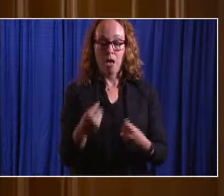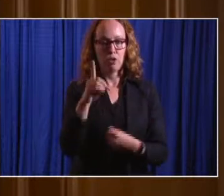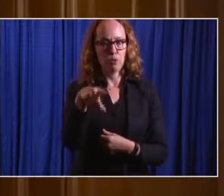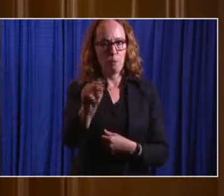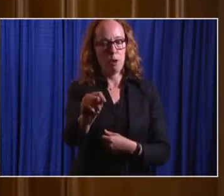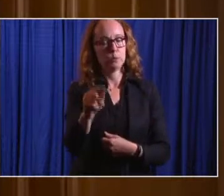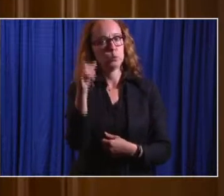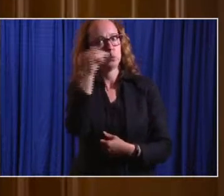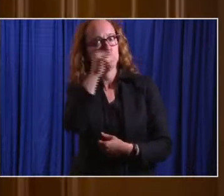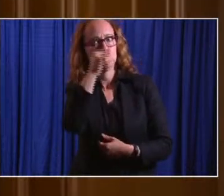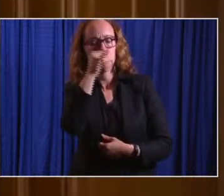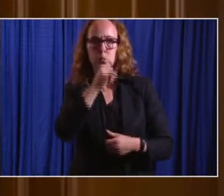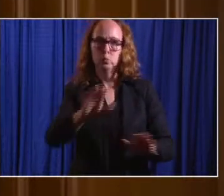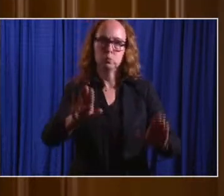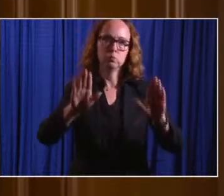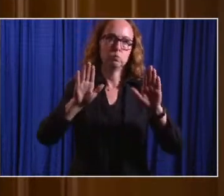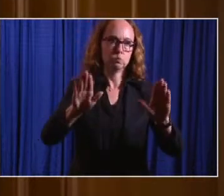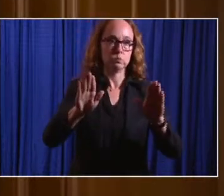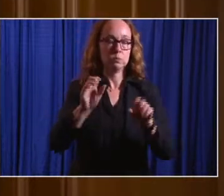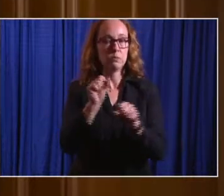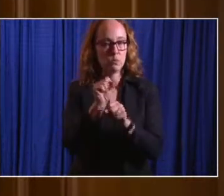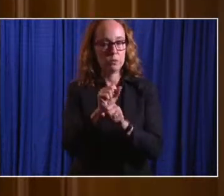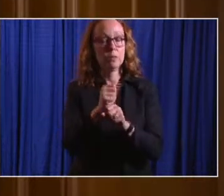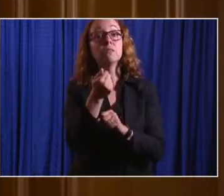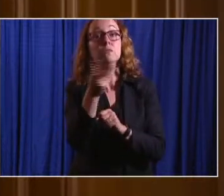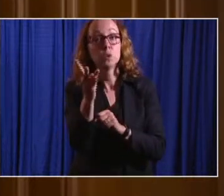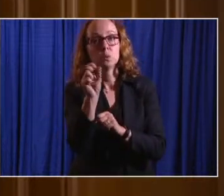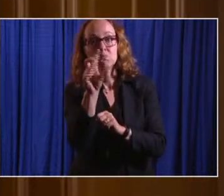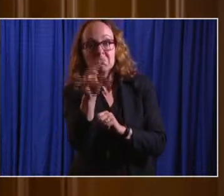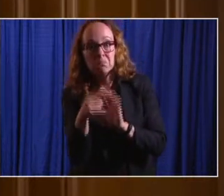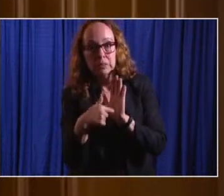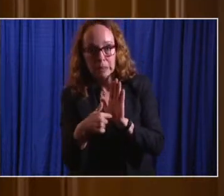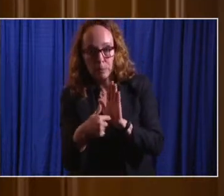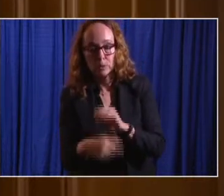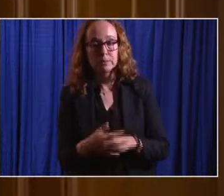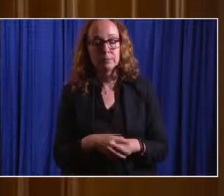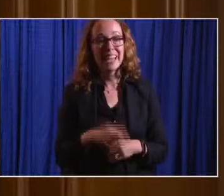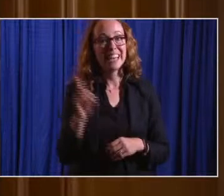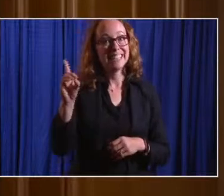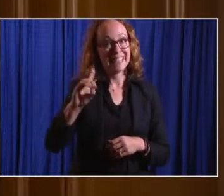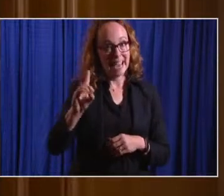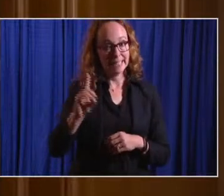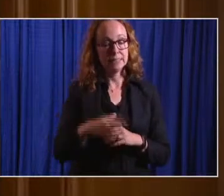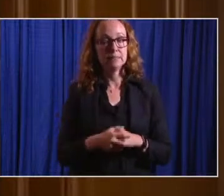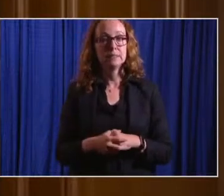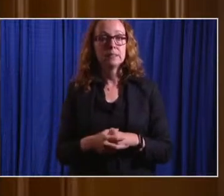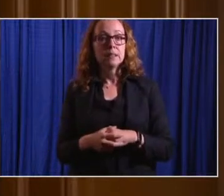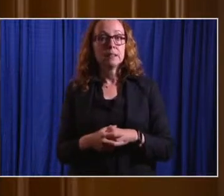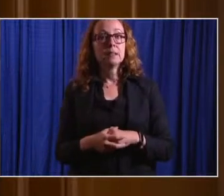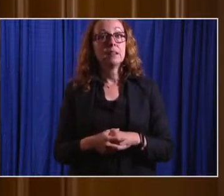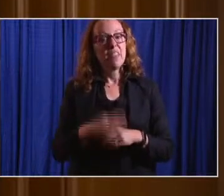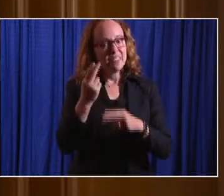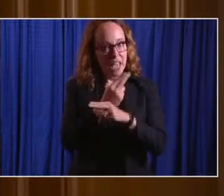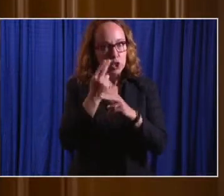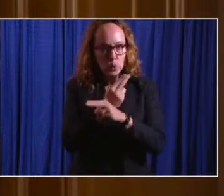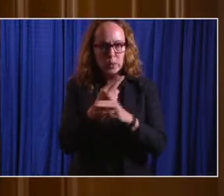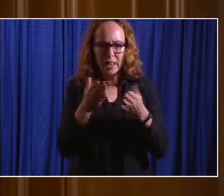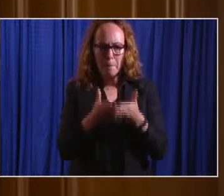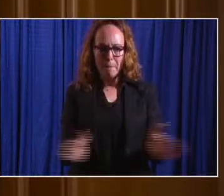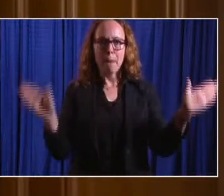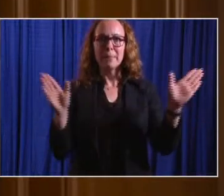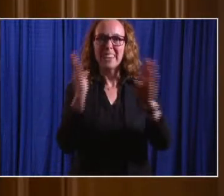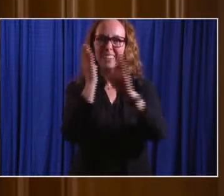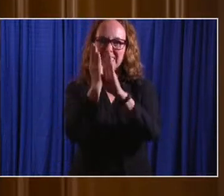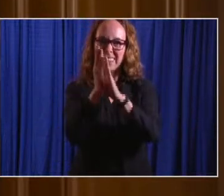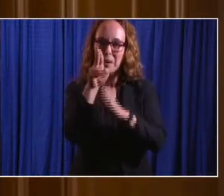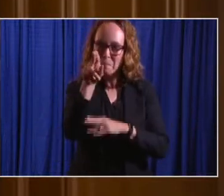amazing work, and I just want to give a couple of examples. The Dayton and Montgomery County Health Department using a public transit bus to go into communities